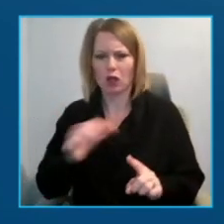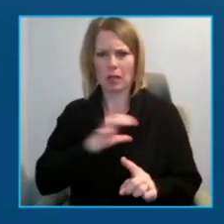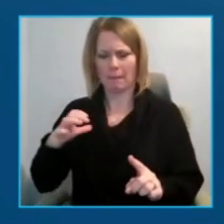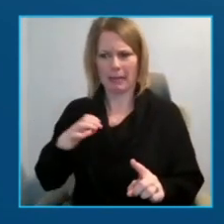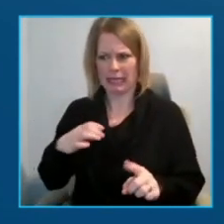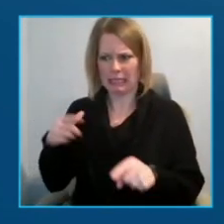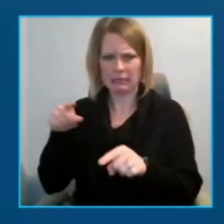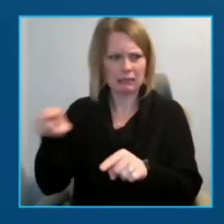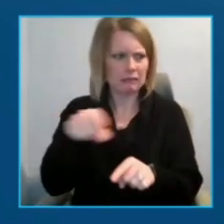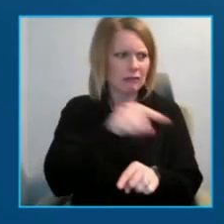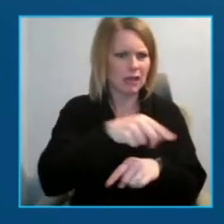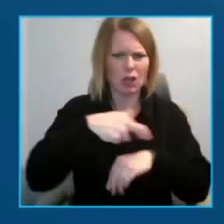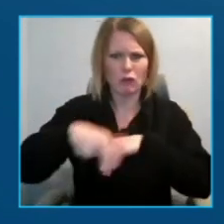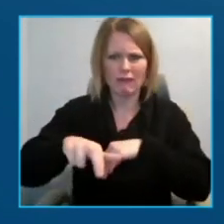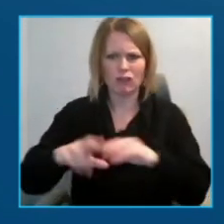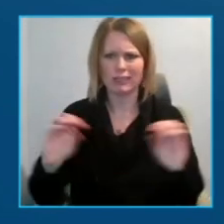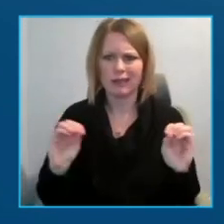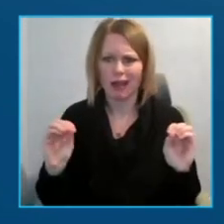other state committee members